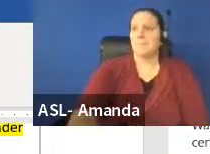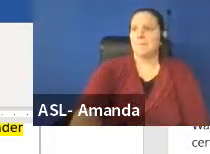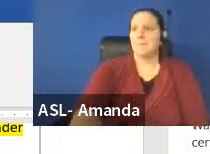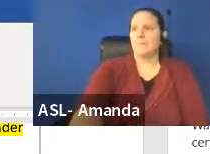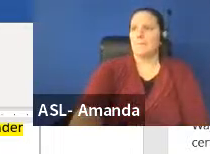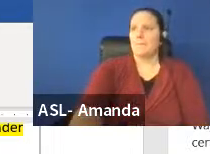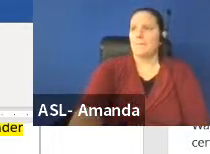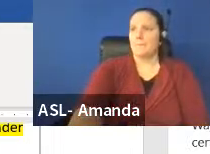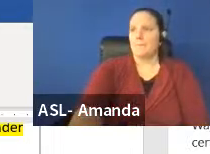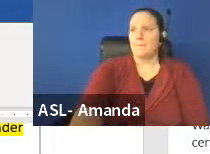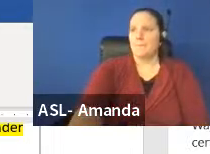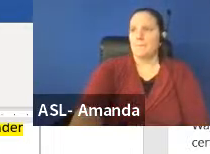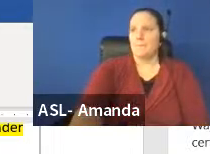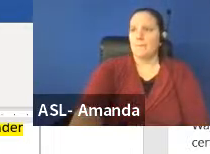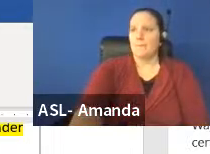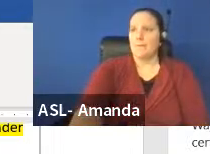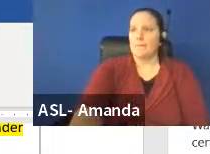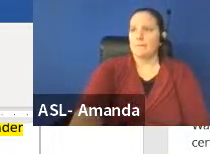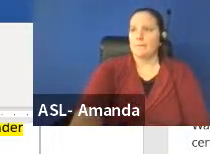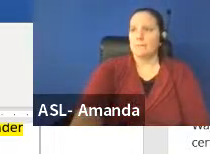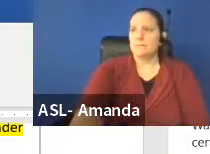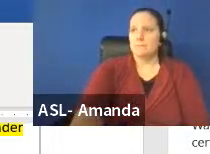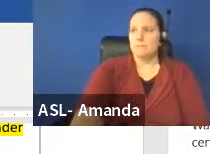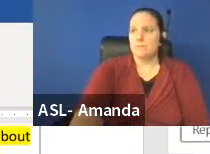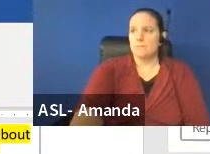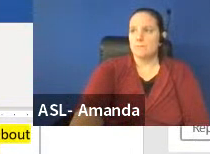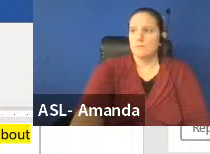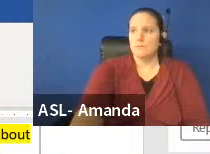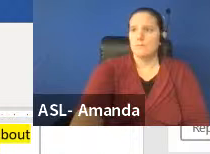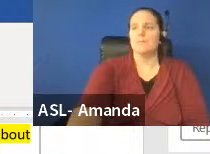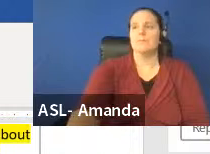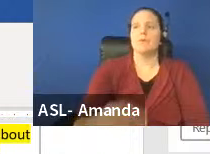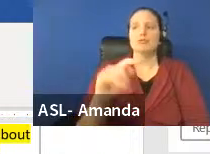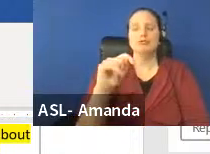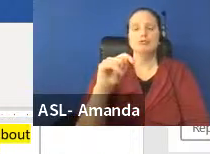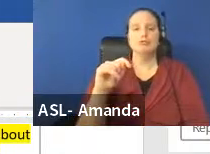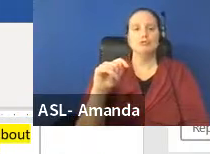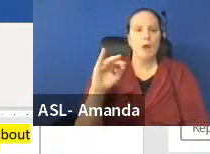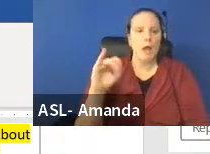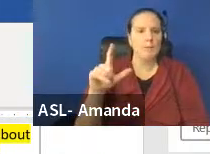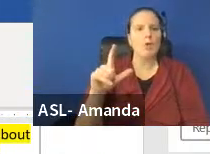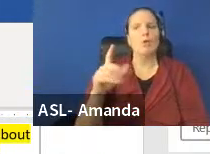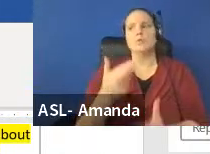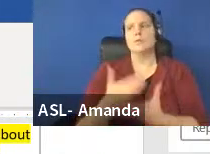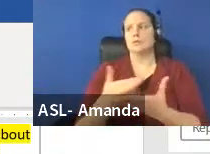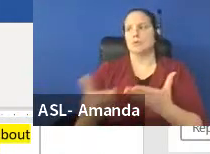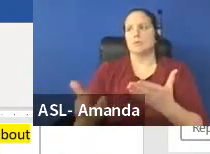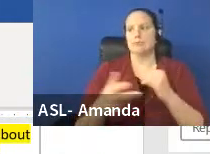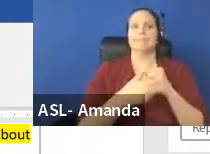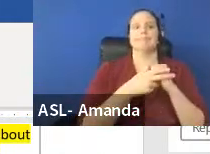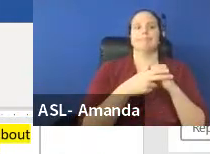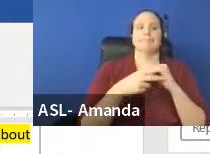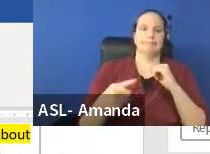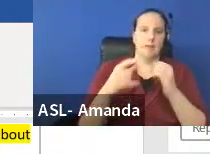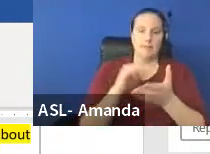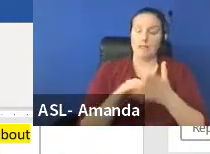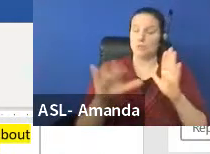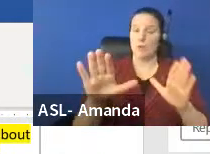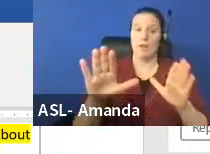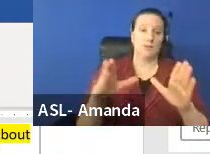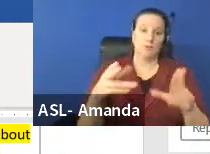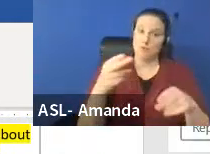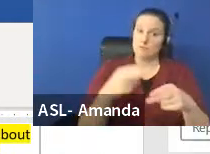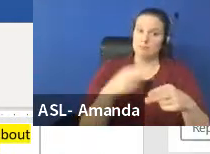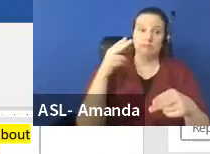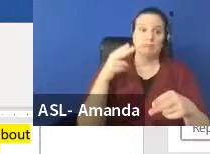All right. So preservation of tribal resources. I think this is one that I think is great to call